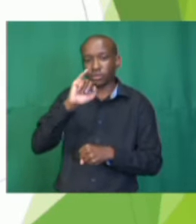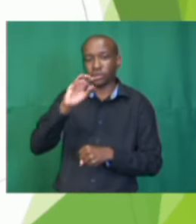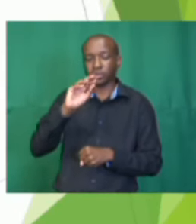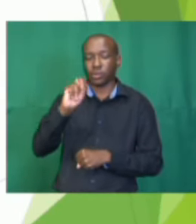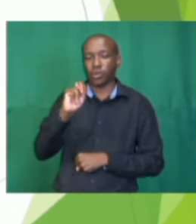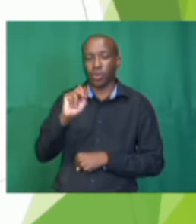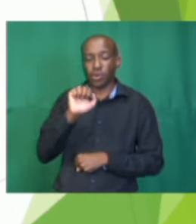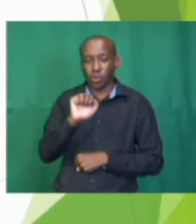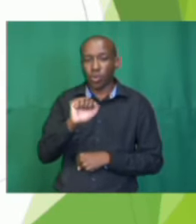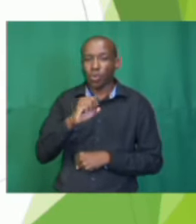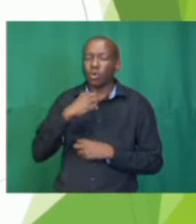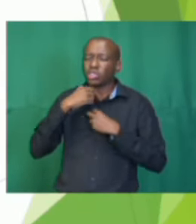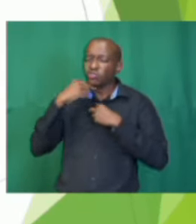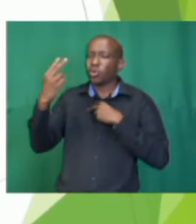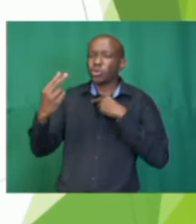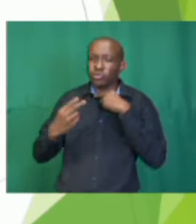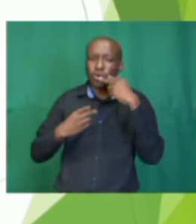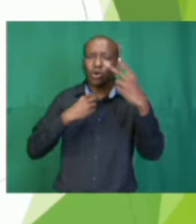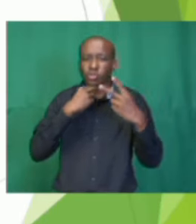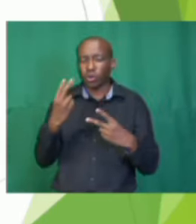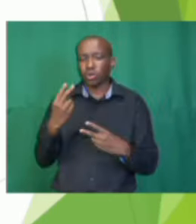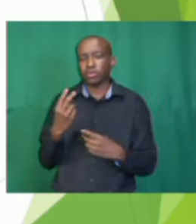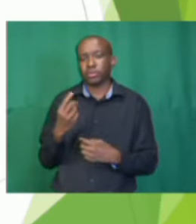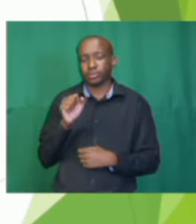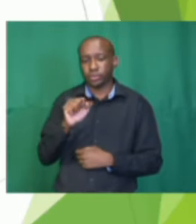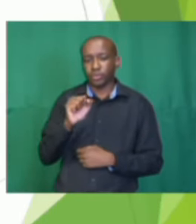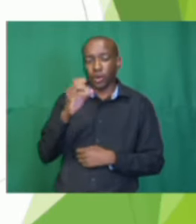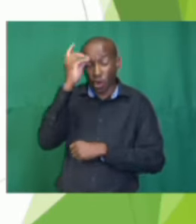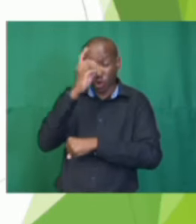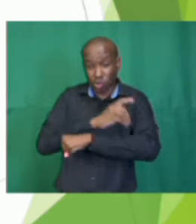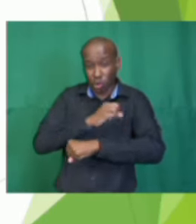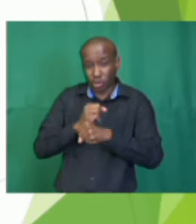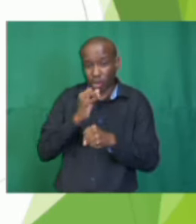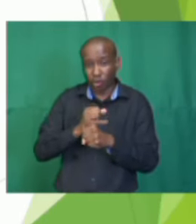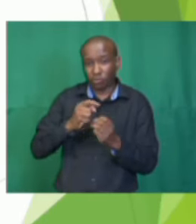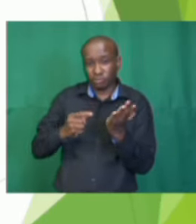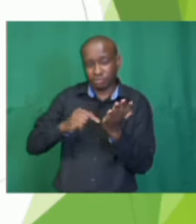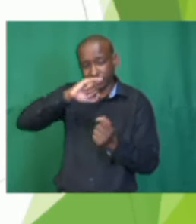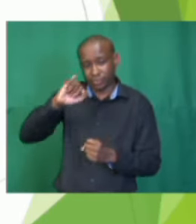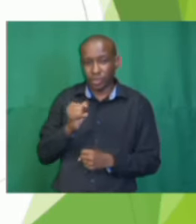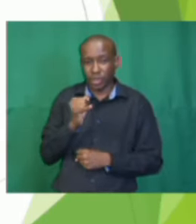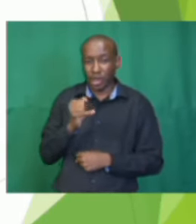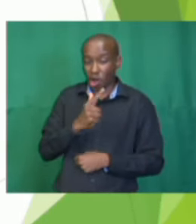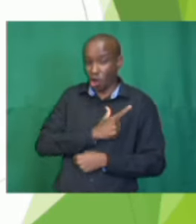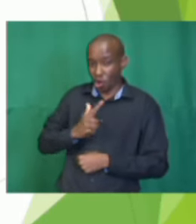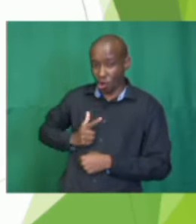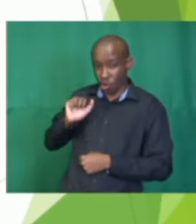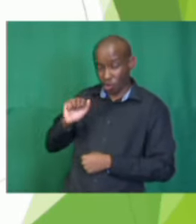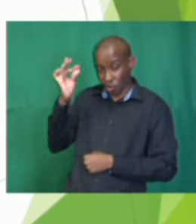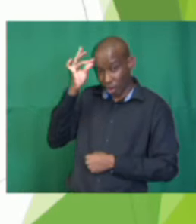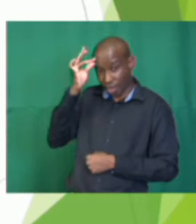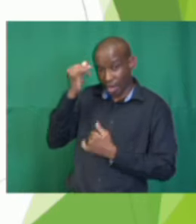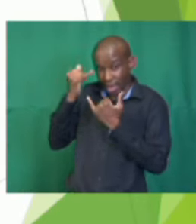daughter of Jerusalem." Yes, daughter of Jerusalem. "Lo, your king comes to